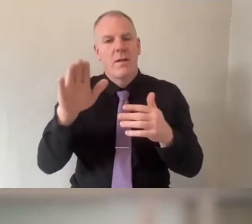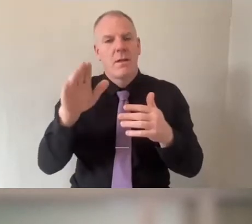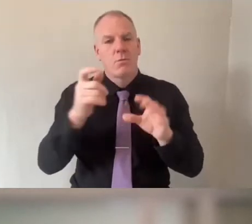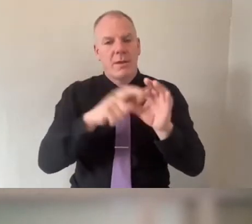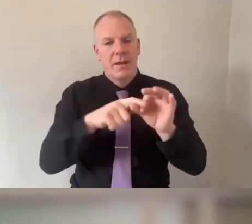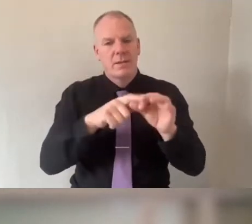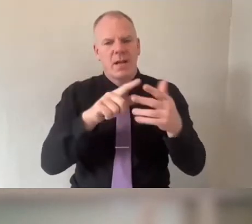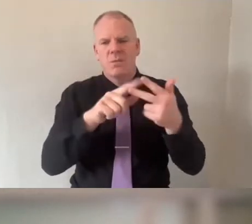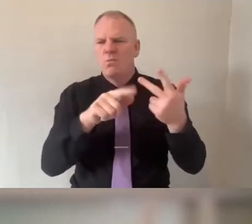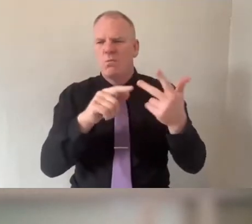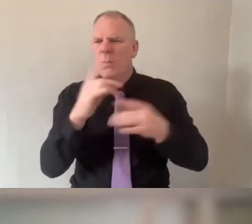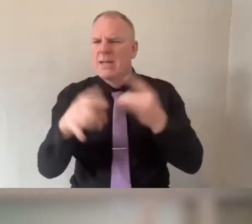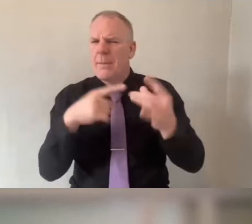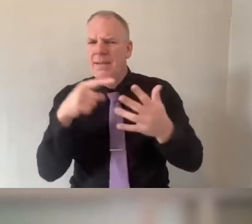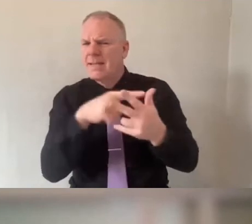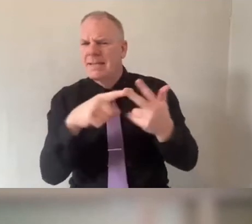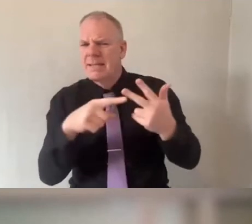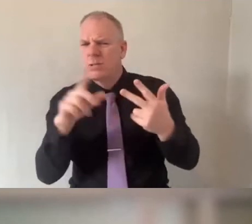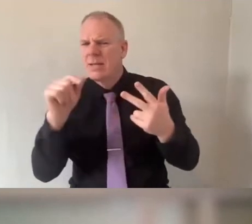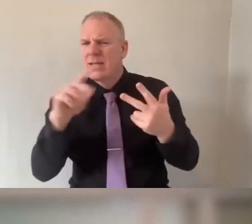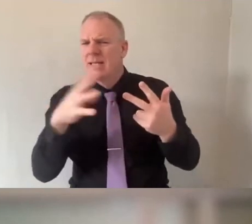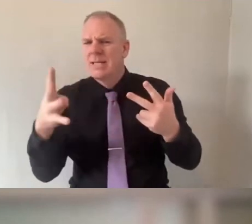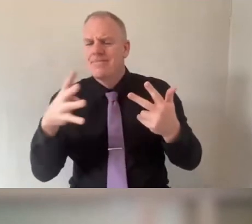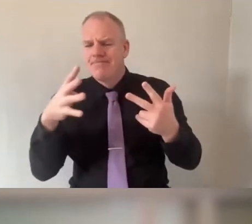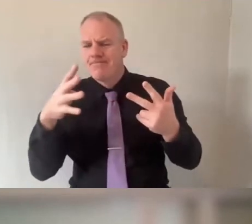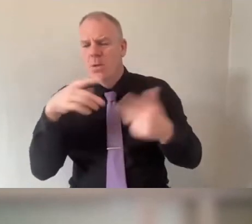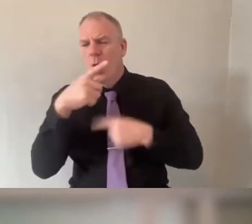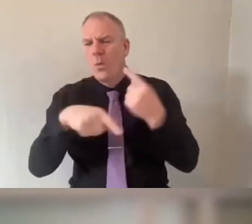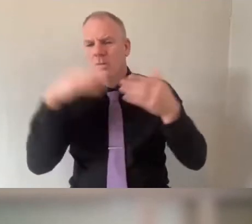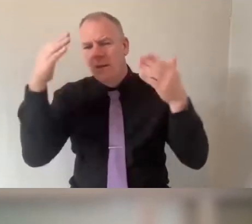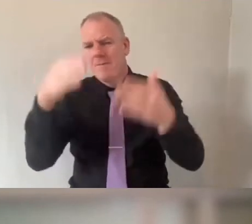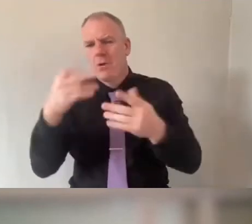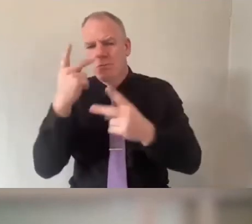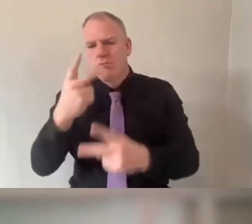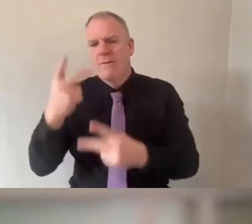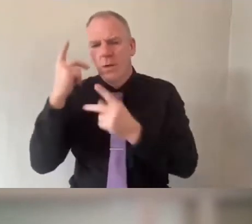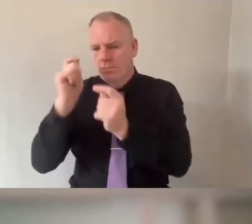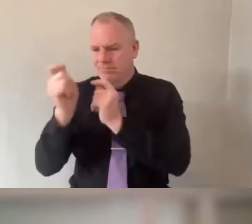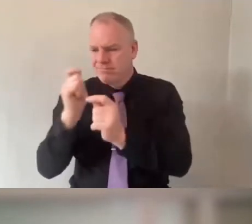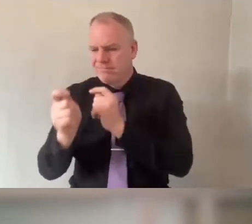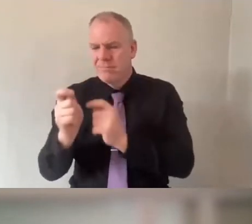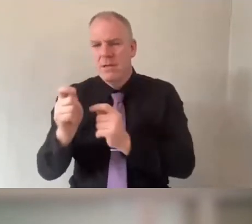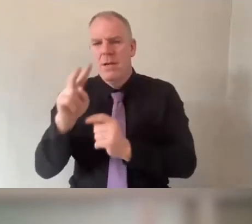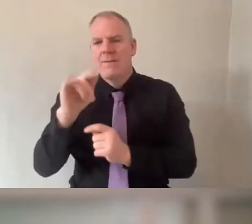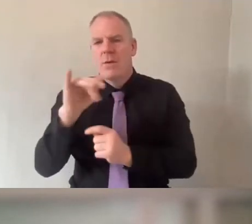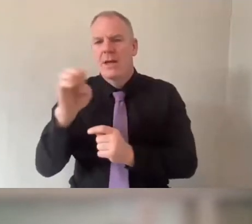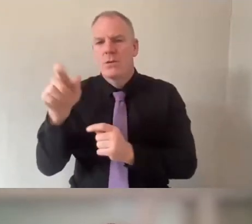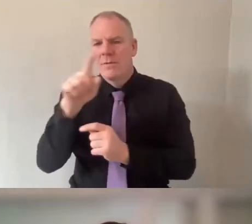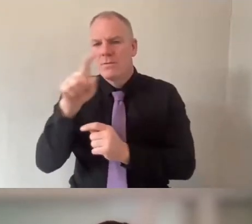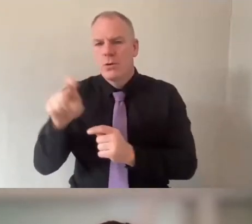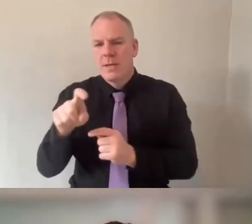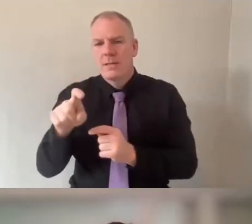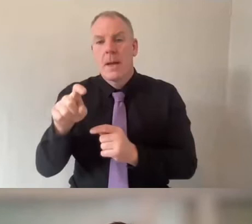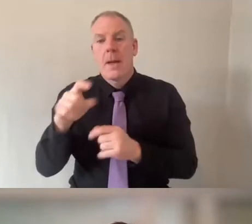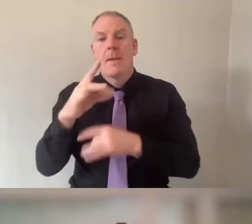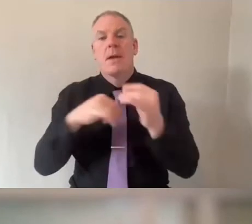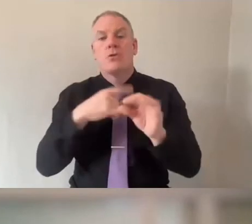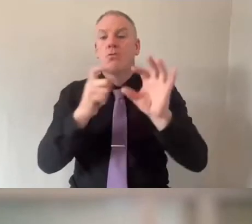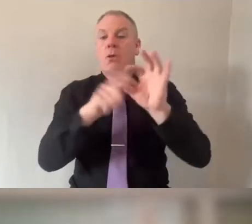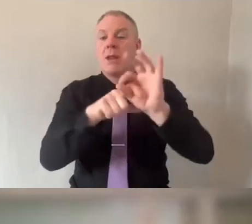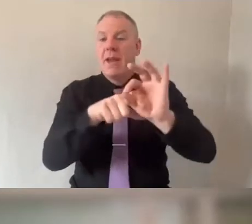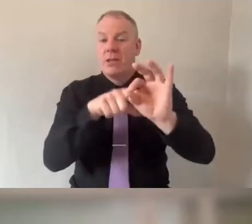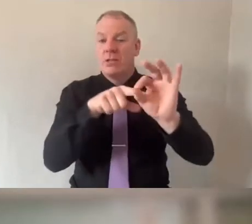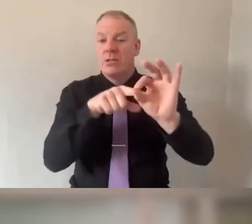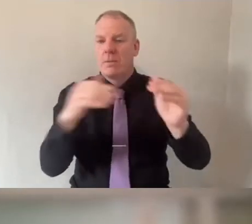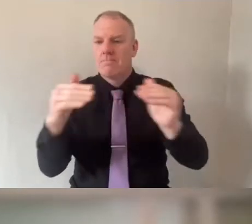with Qualifications Wales at that time was very much a focus on the review of vocational subjects, making sure that the qualifications that were there were